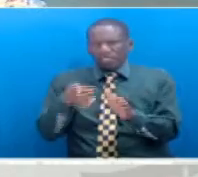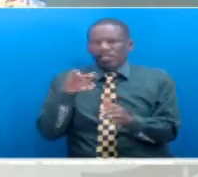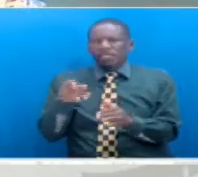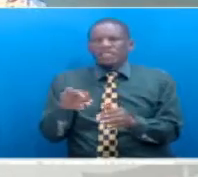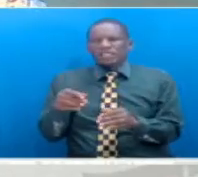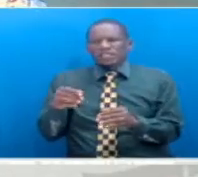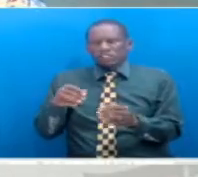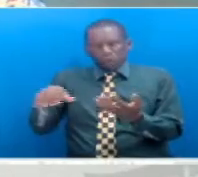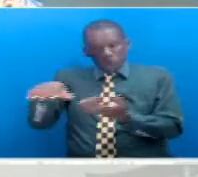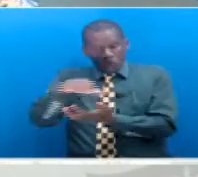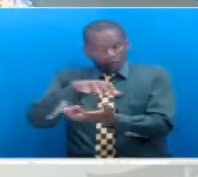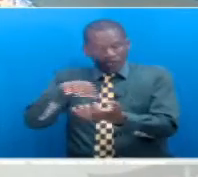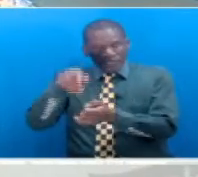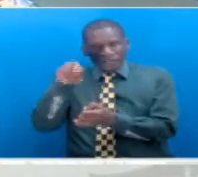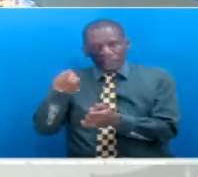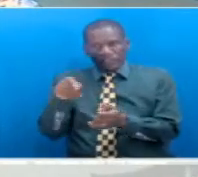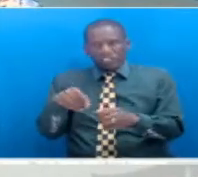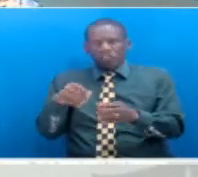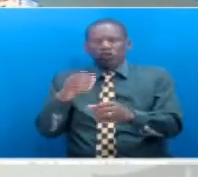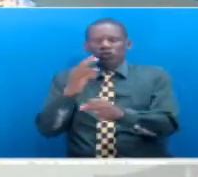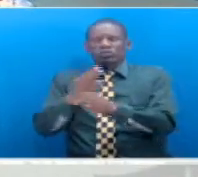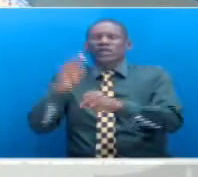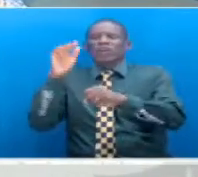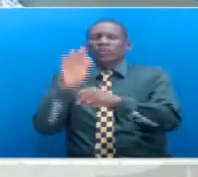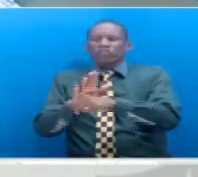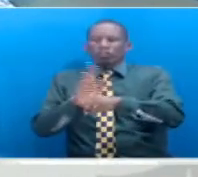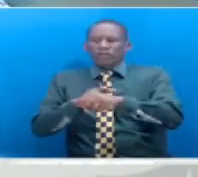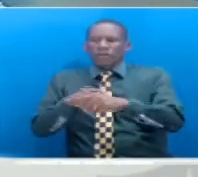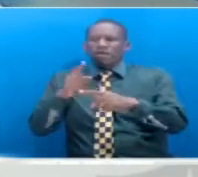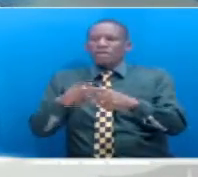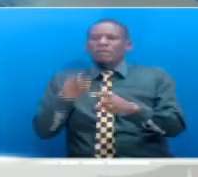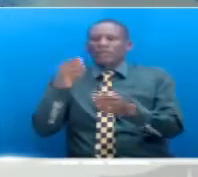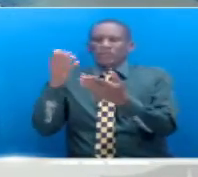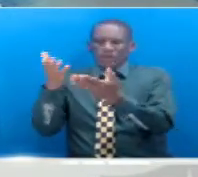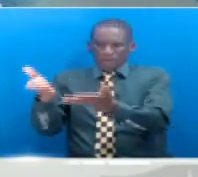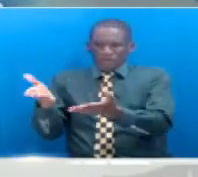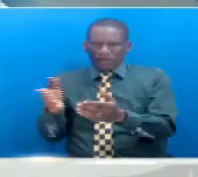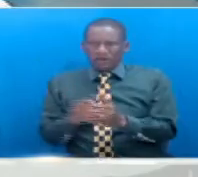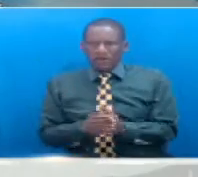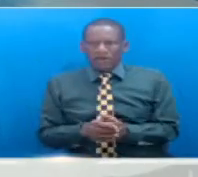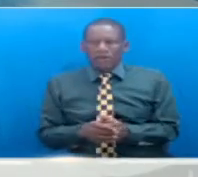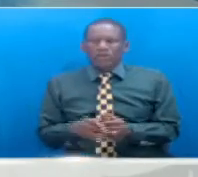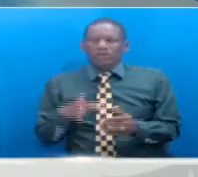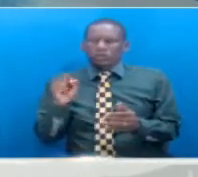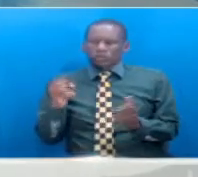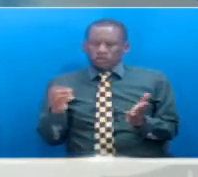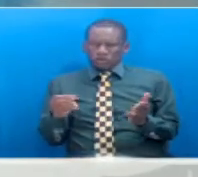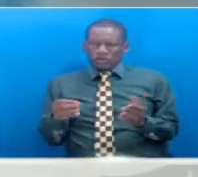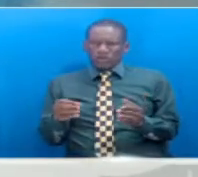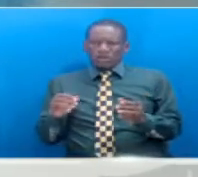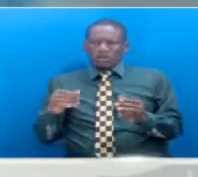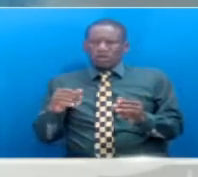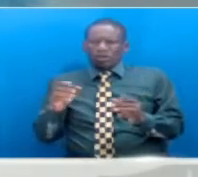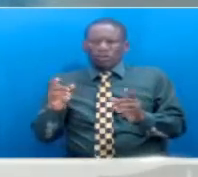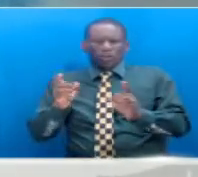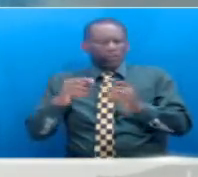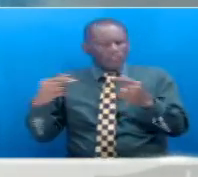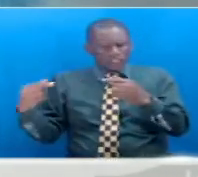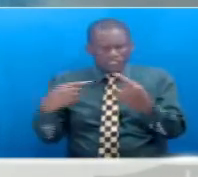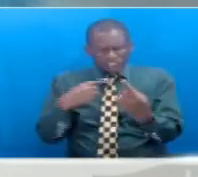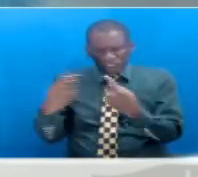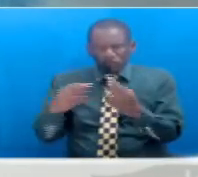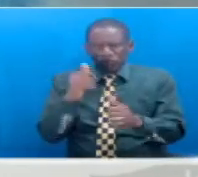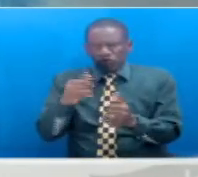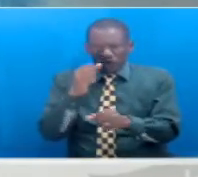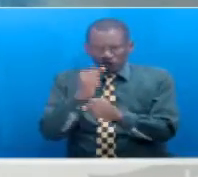very complicated, time-consuming, but it will be there. Okay. Yeah, so I don't think the arguments that